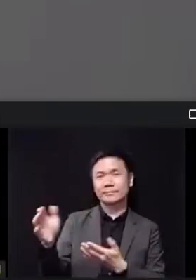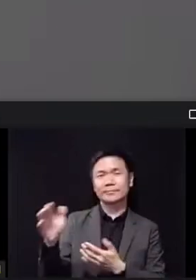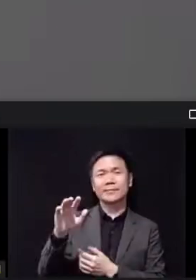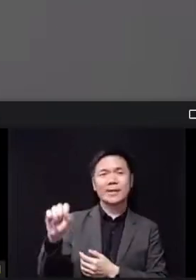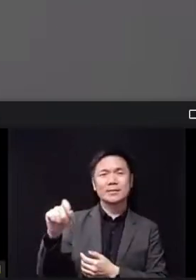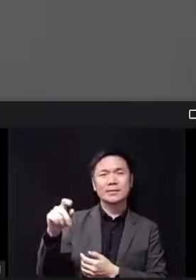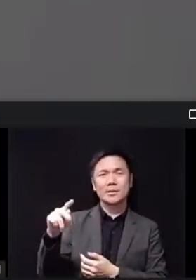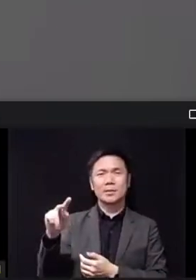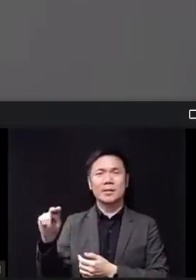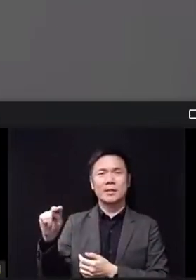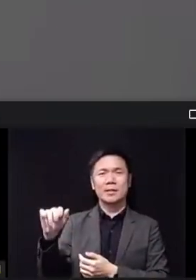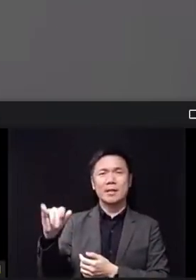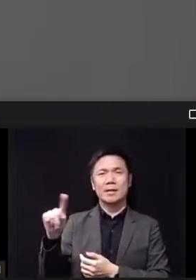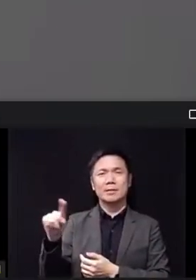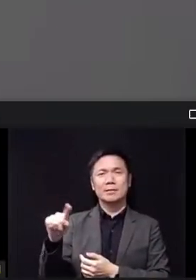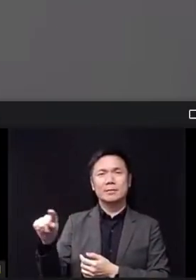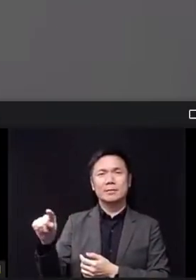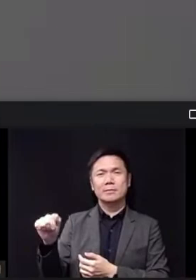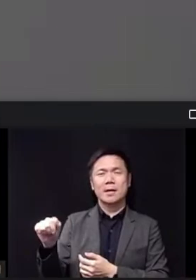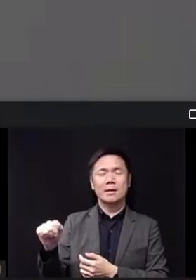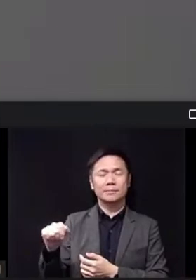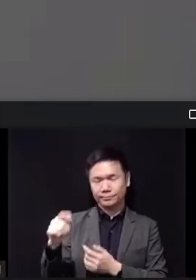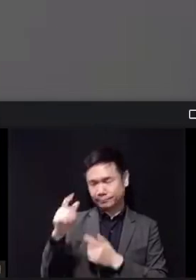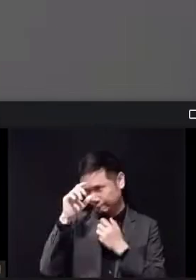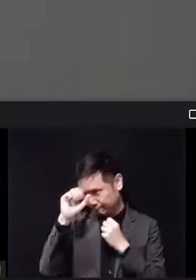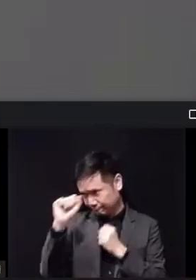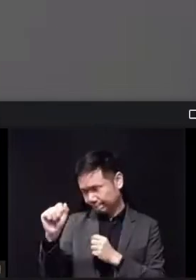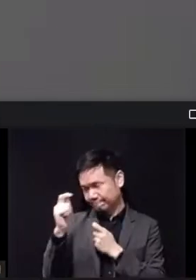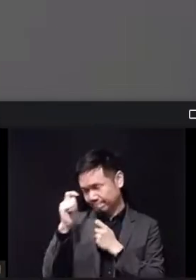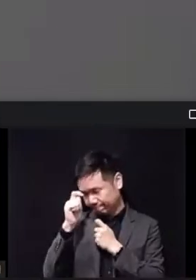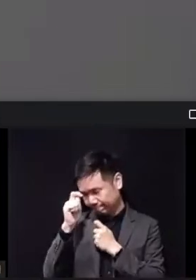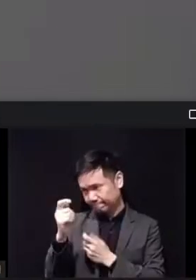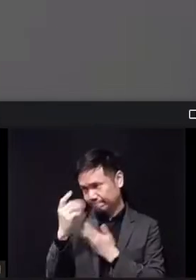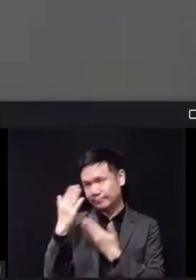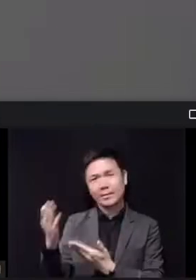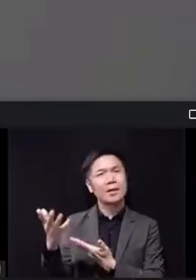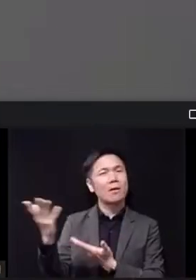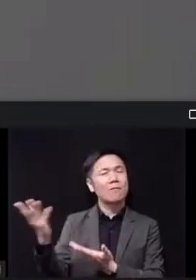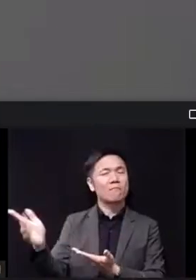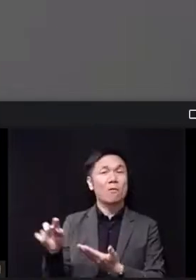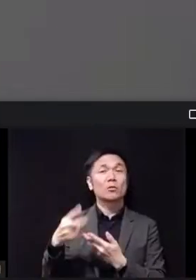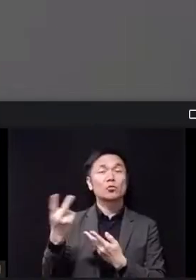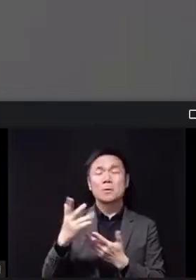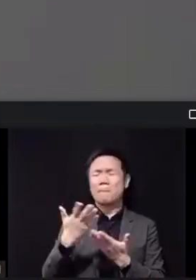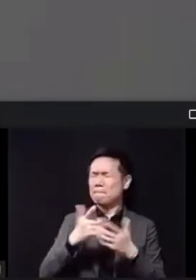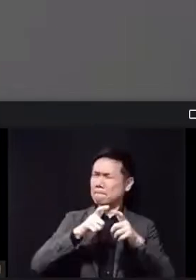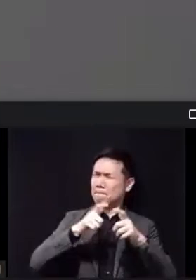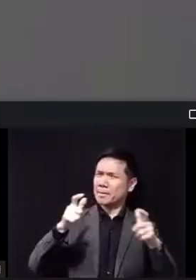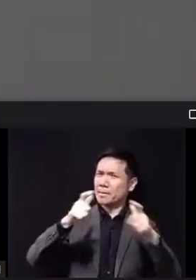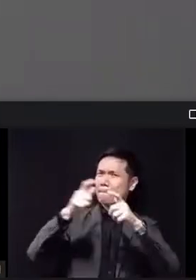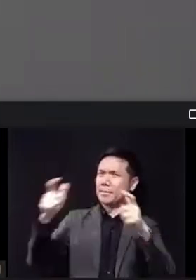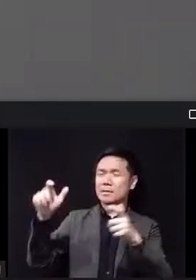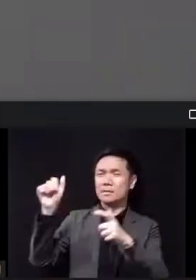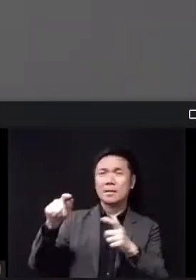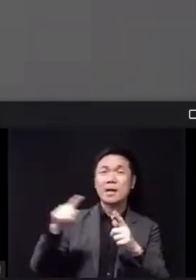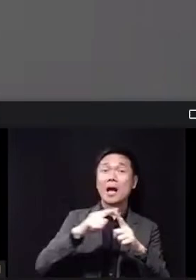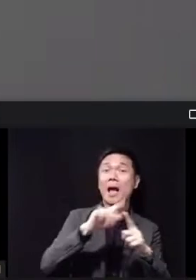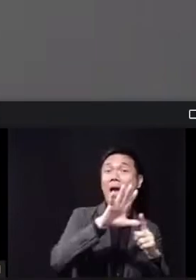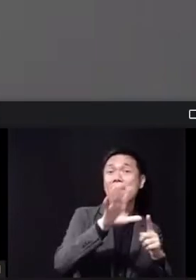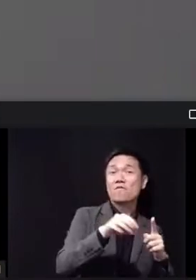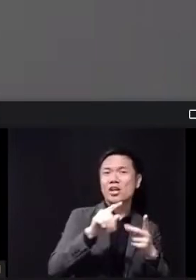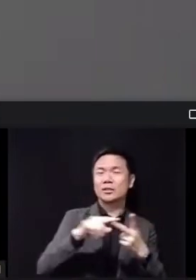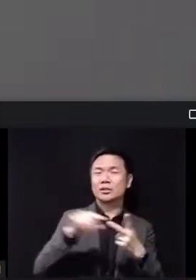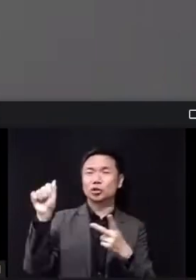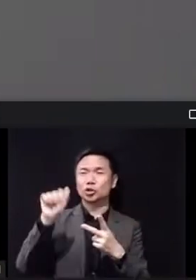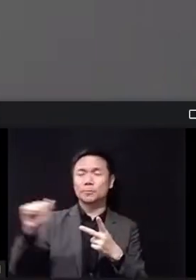Espinosa, and the respect she has given to the 2 biggest regions on this planet, Africa and